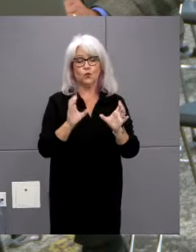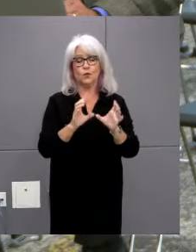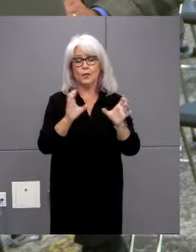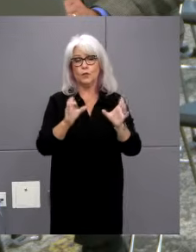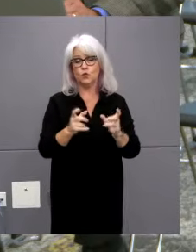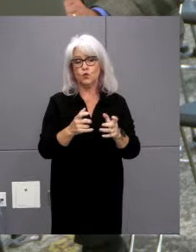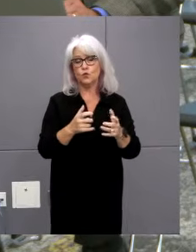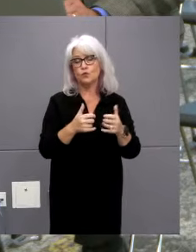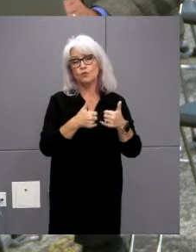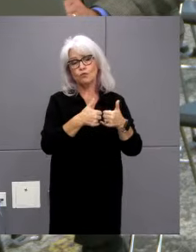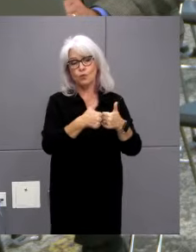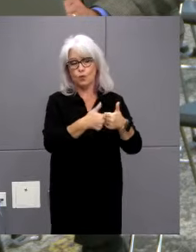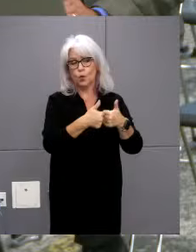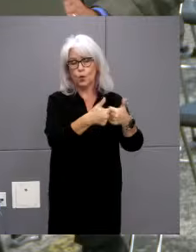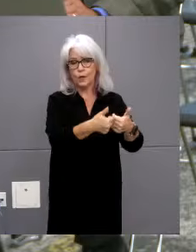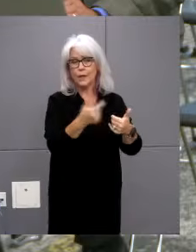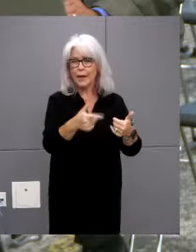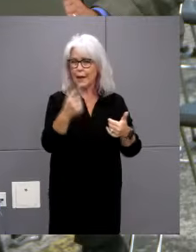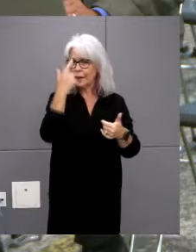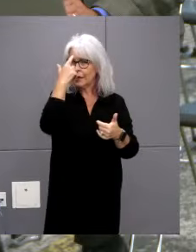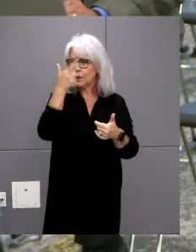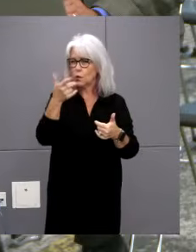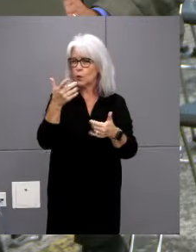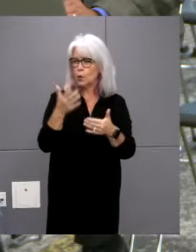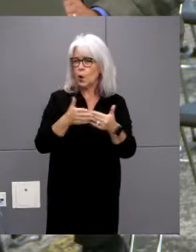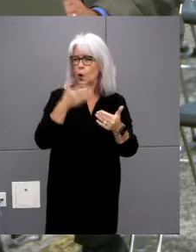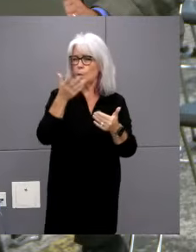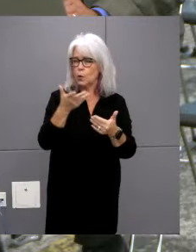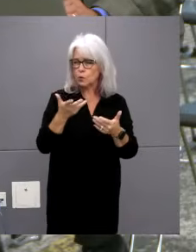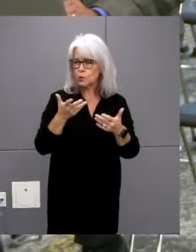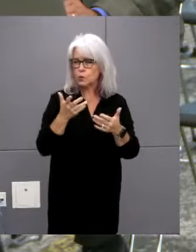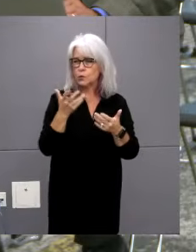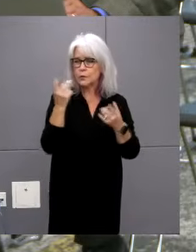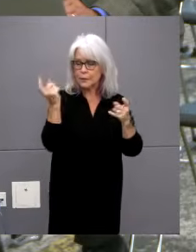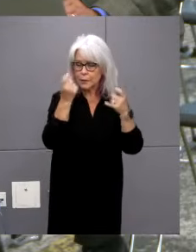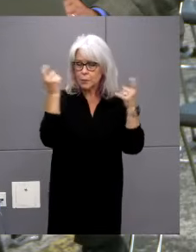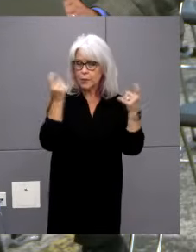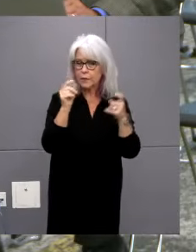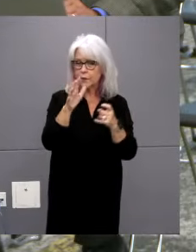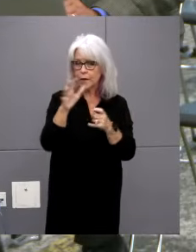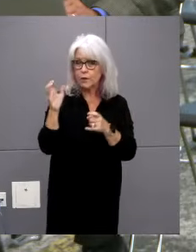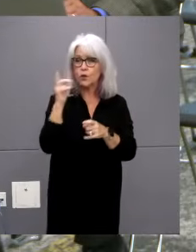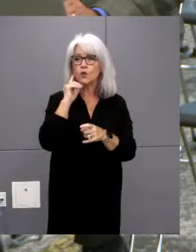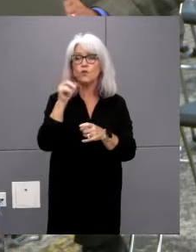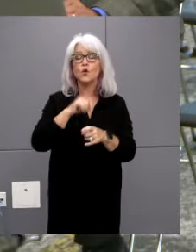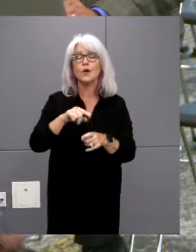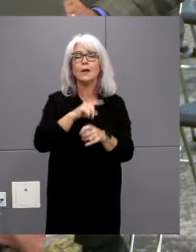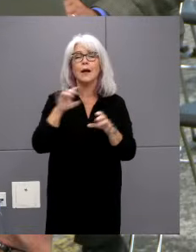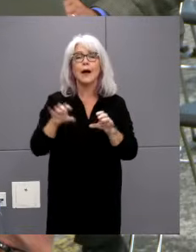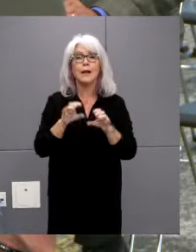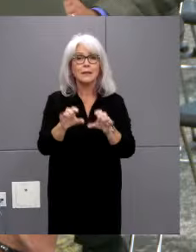just celebrated almost 500, is that what I heard, graduates from the community college that will become active